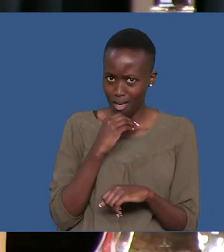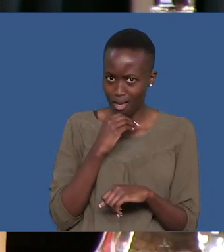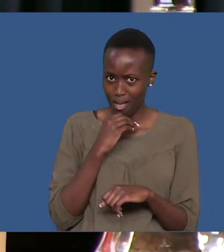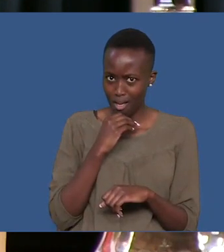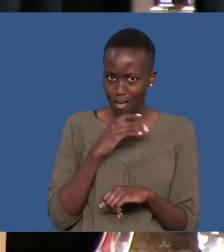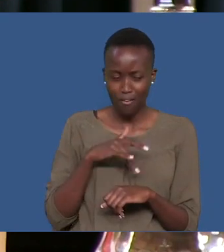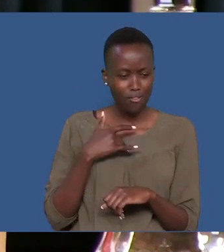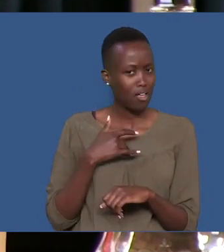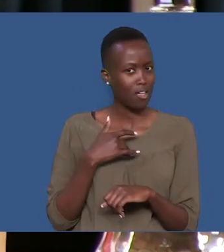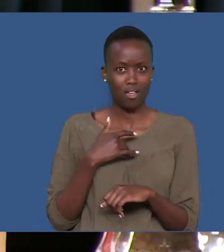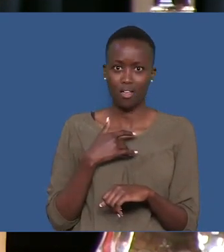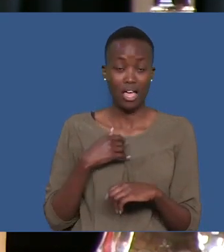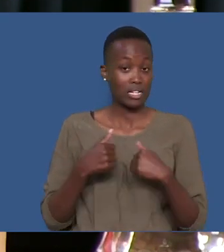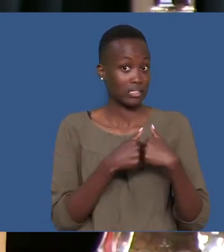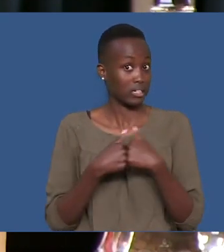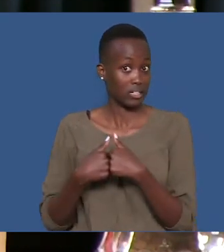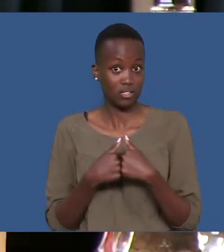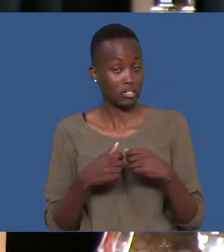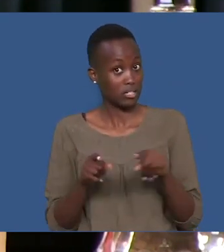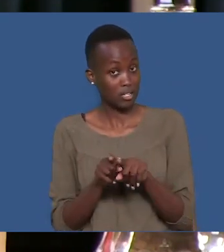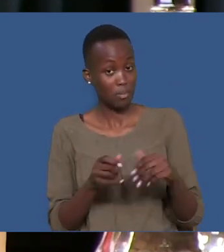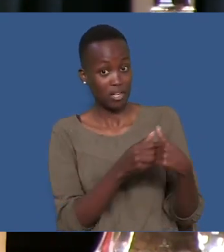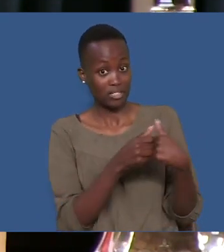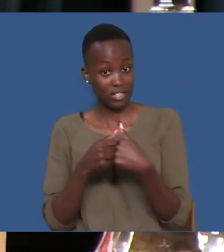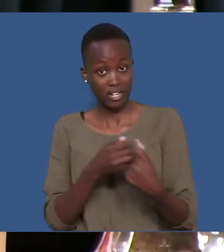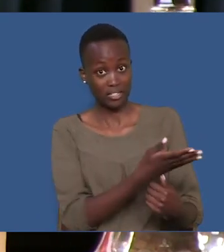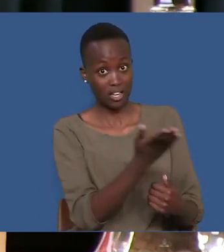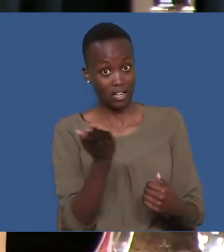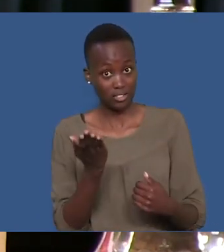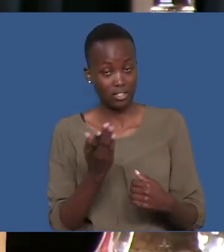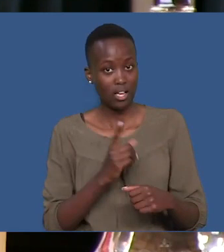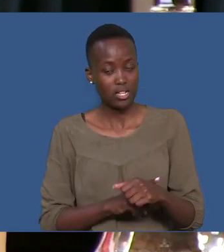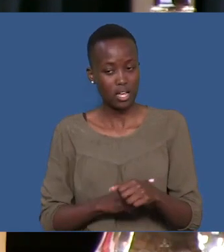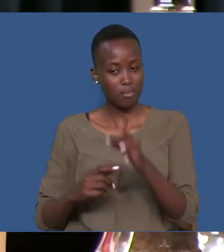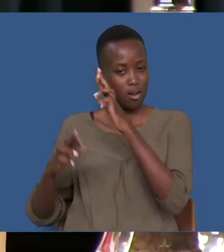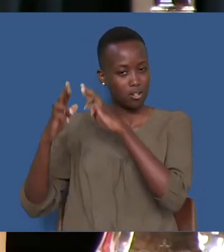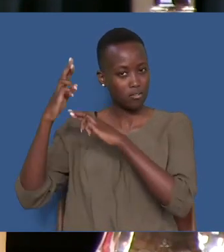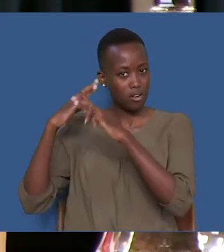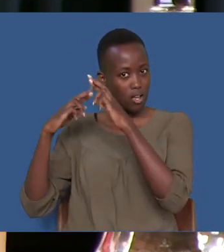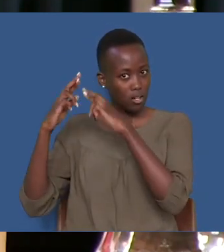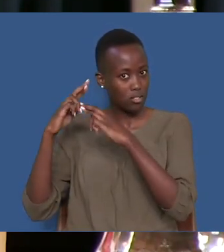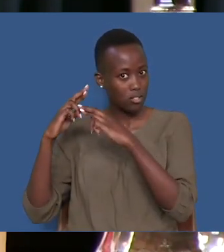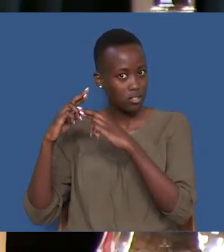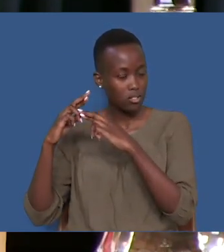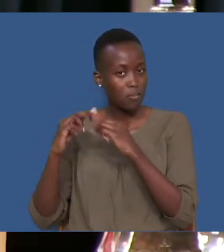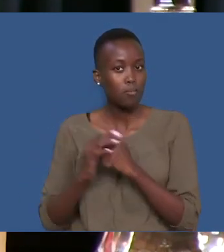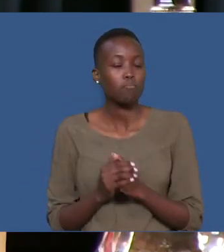wake-up call for us today as we start this devotion, as we reflect from where we stopped